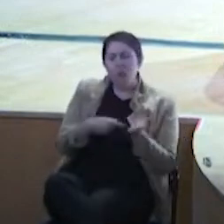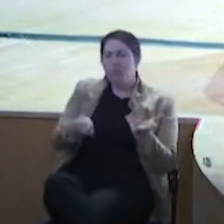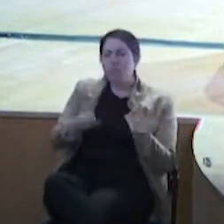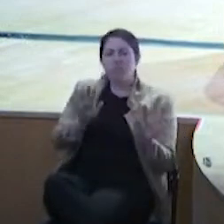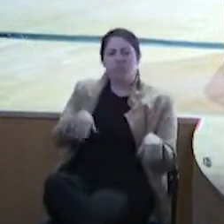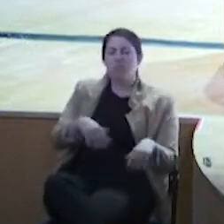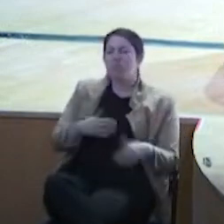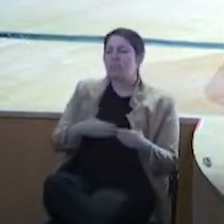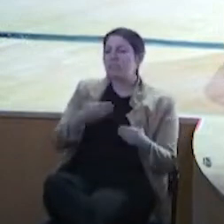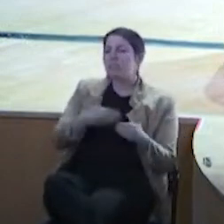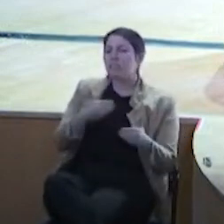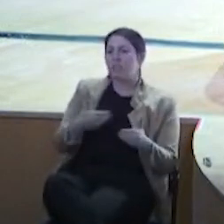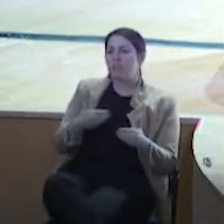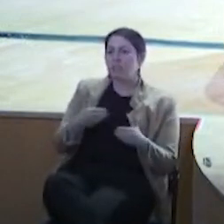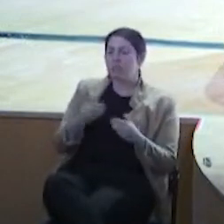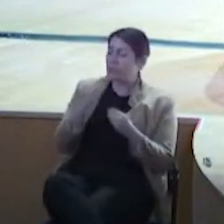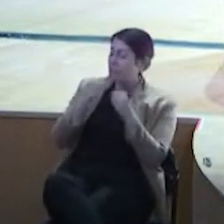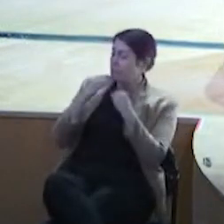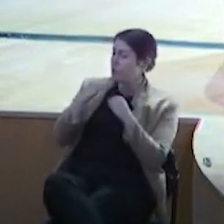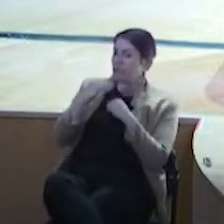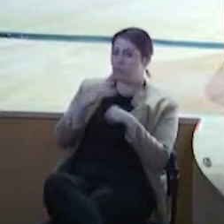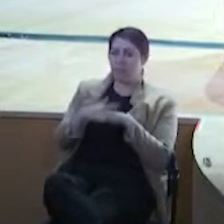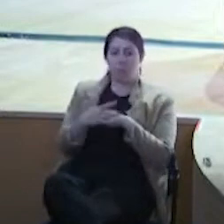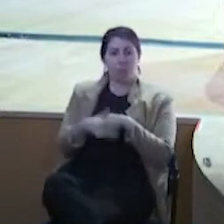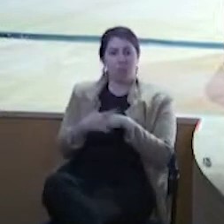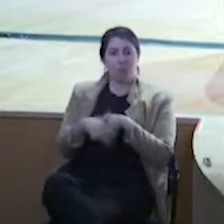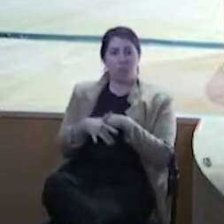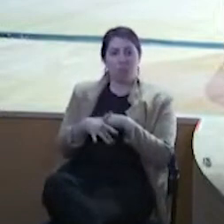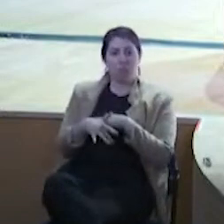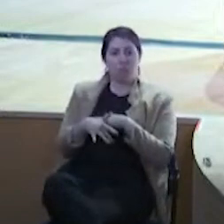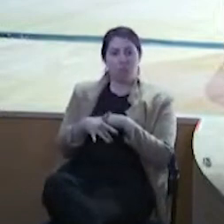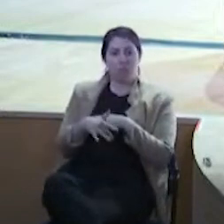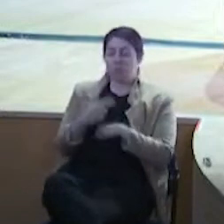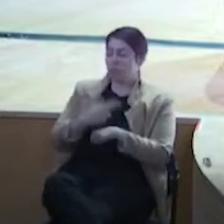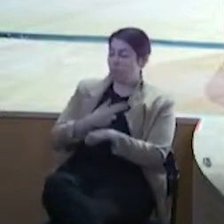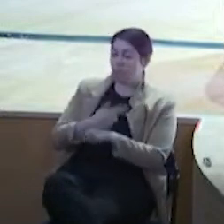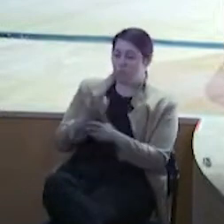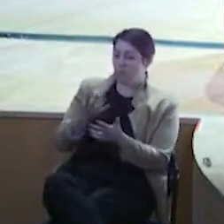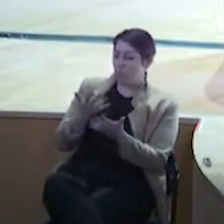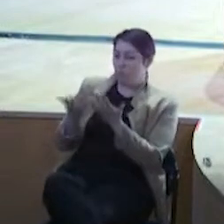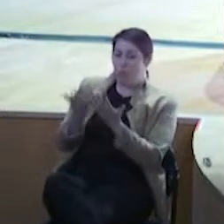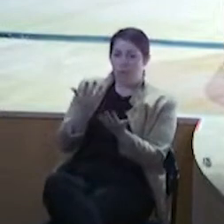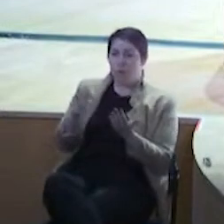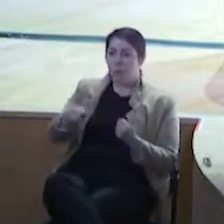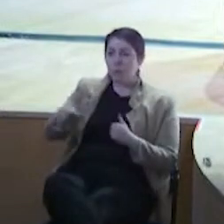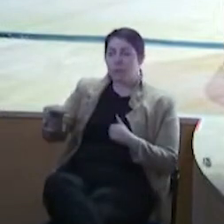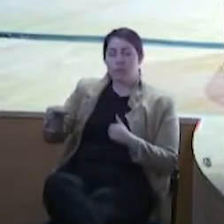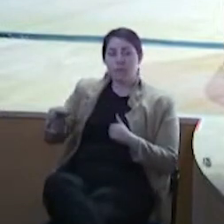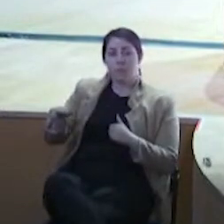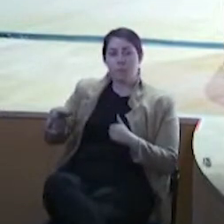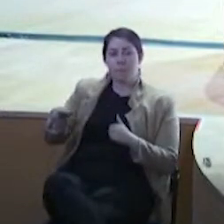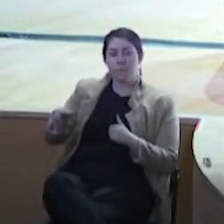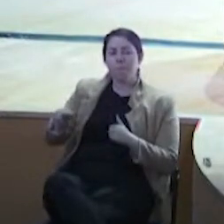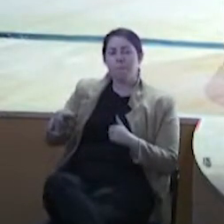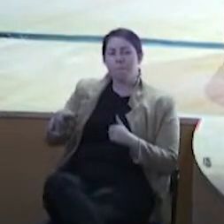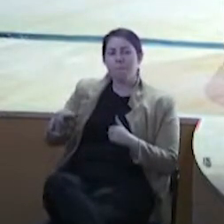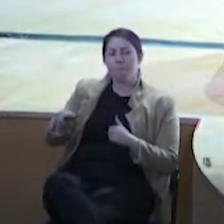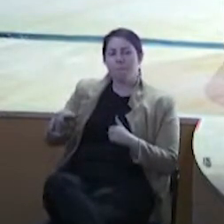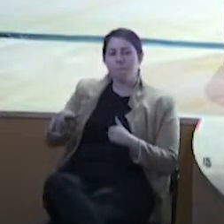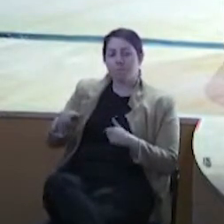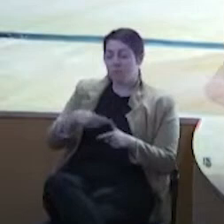it's readily available. Use it for however you need it, and then, you know, dispose